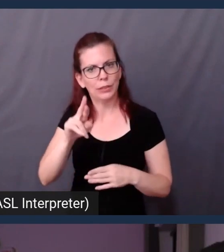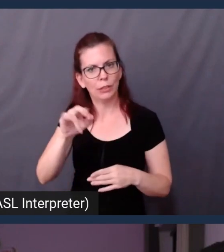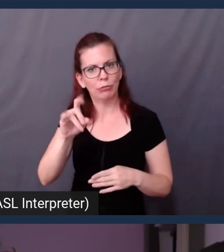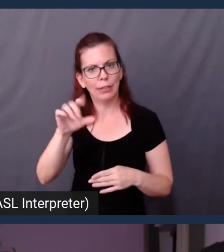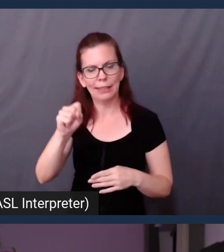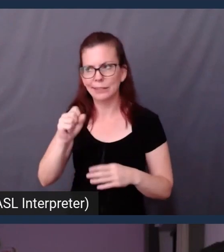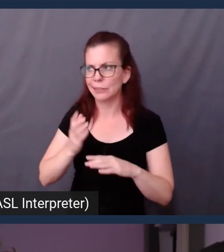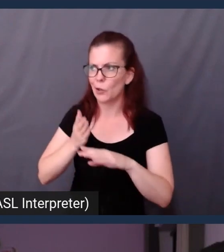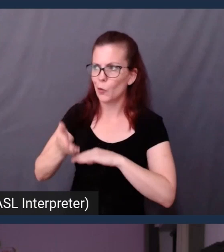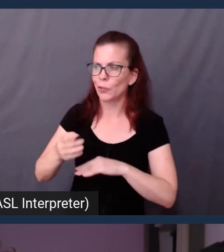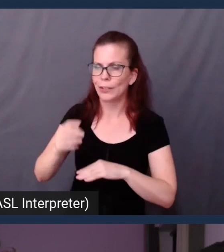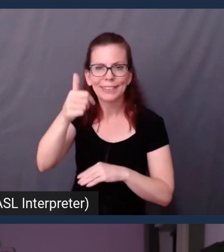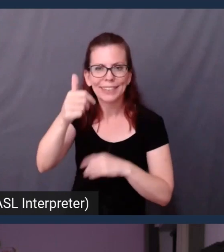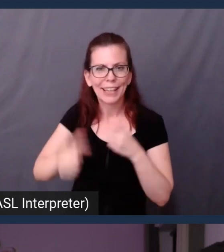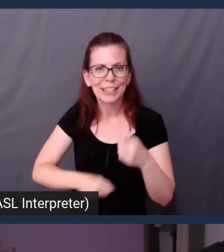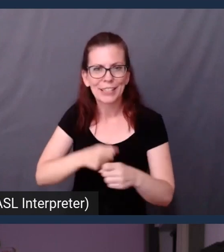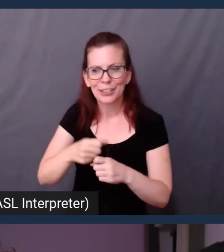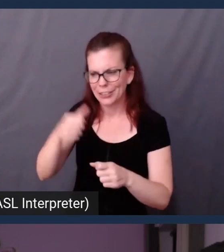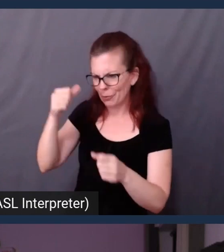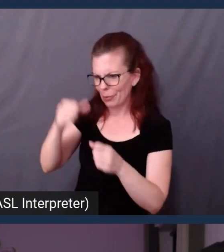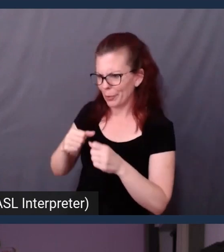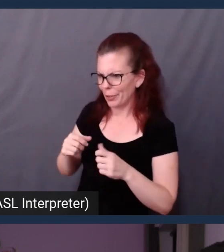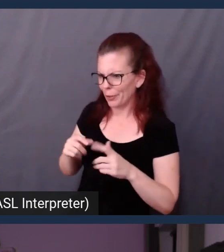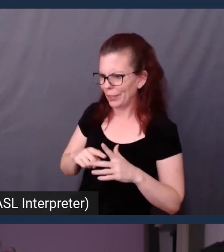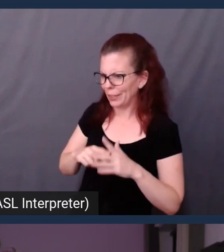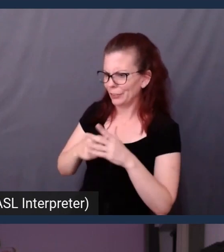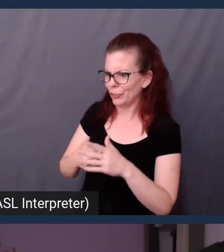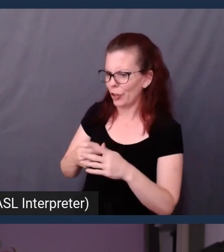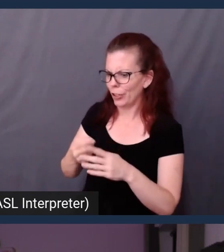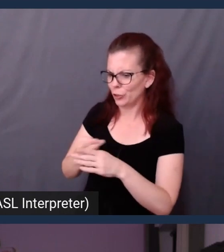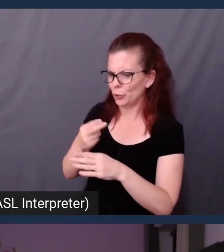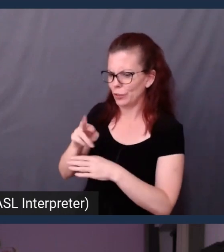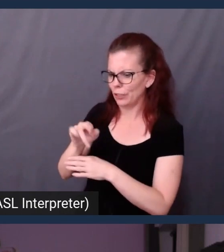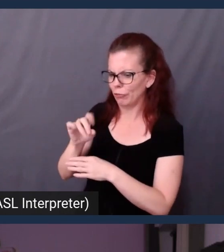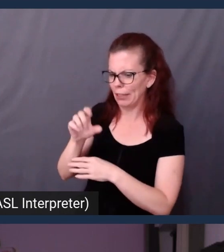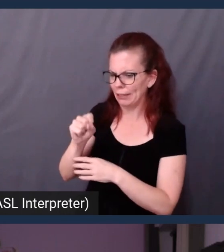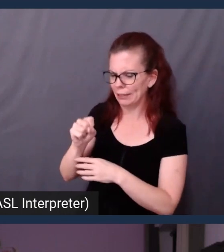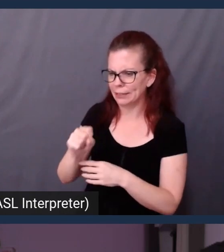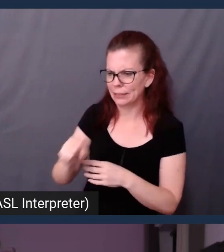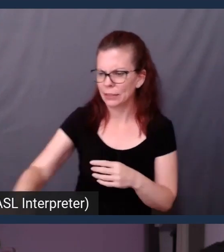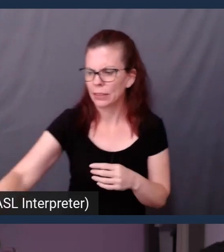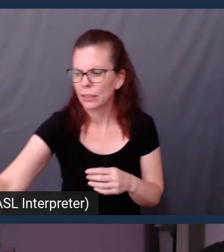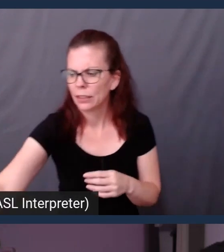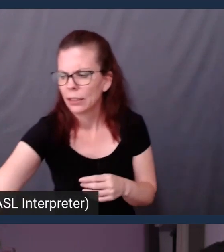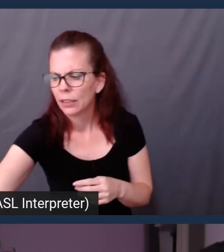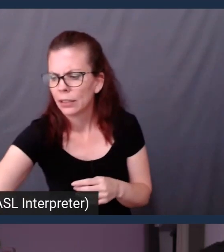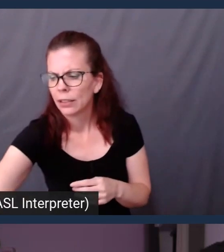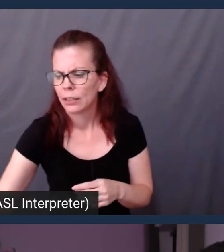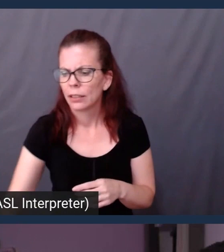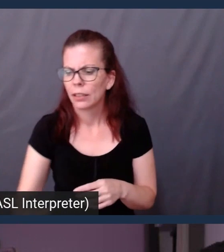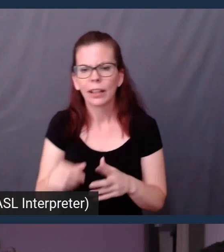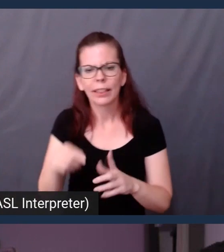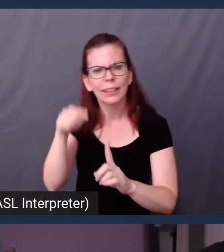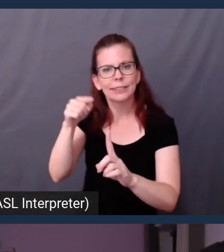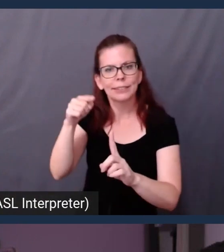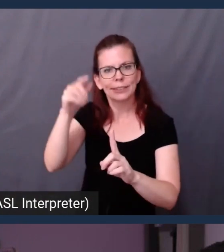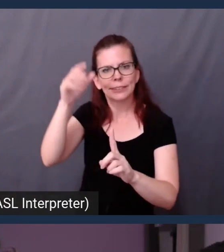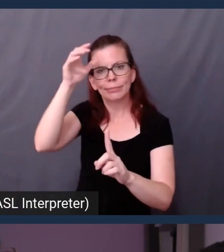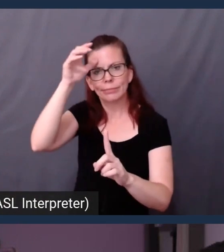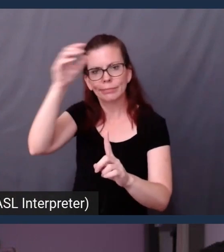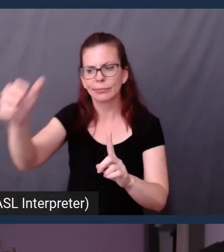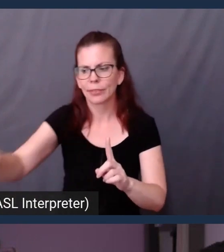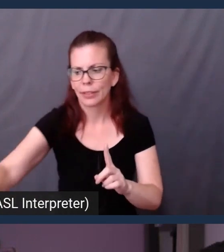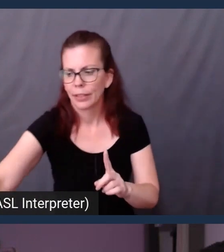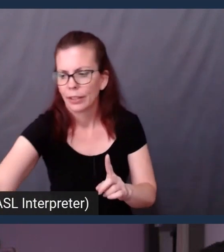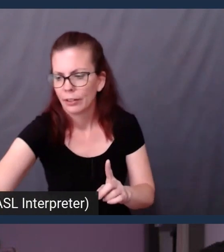over 10 years now. And I remember when I first started using Redis, this idea of scaling out Redis was very